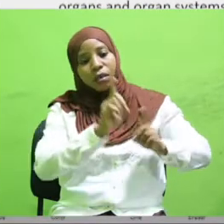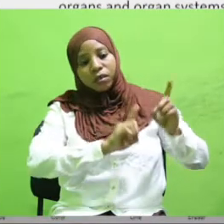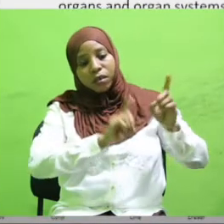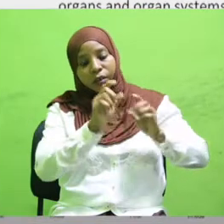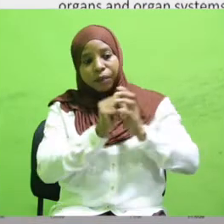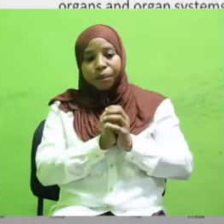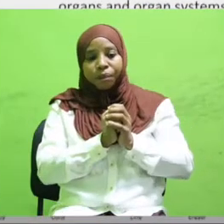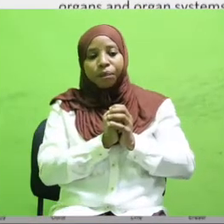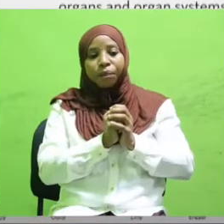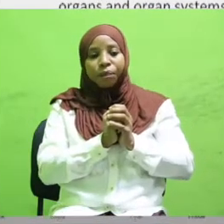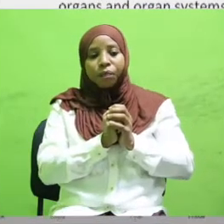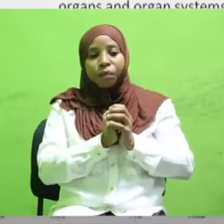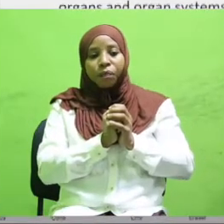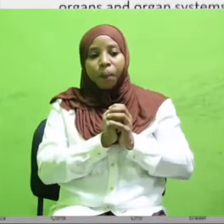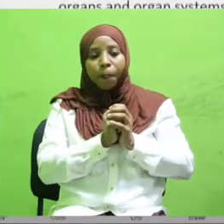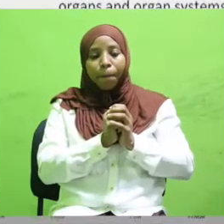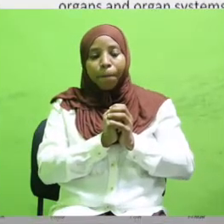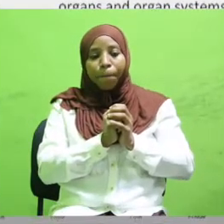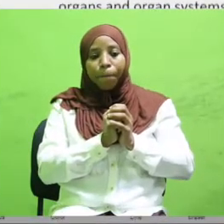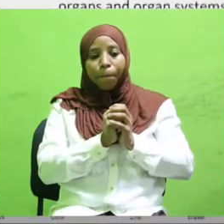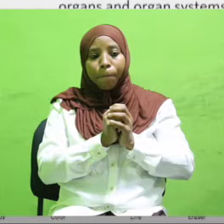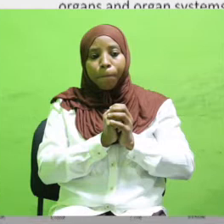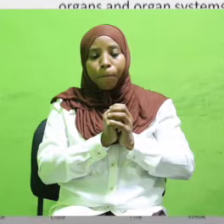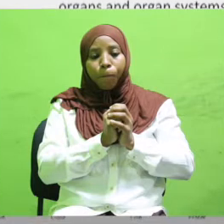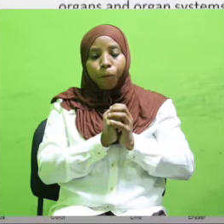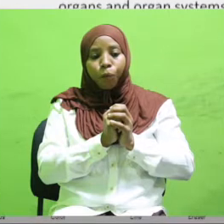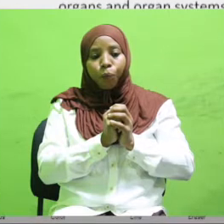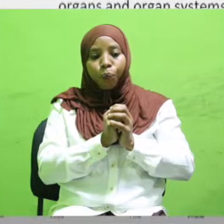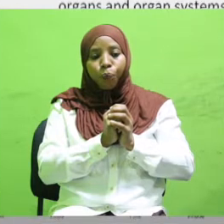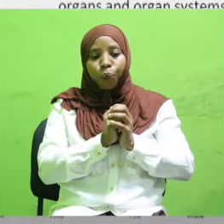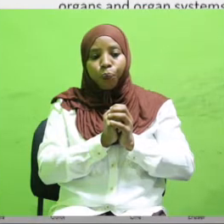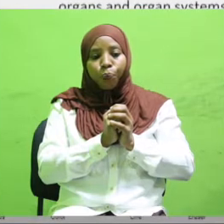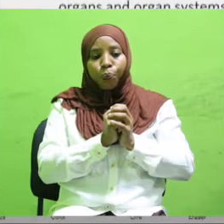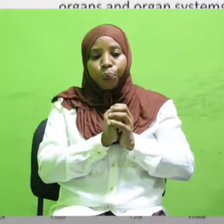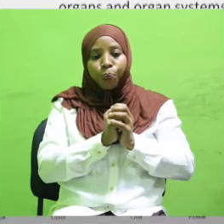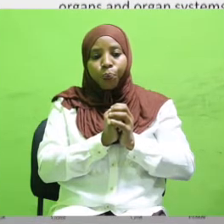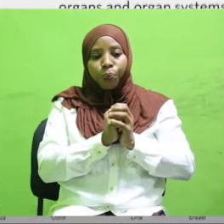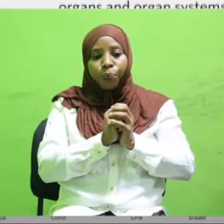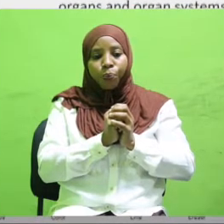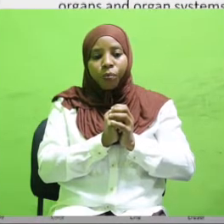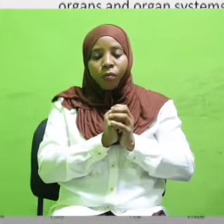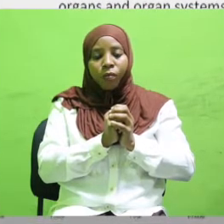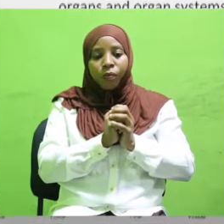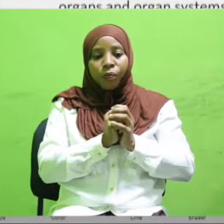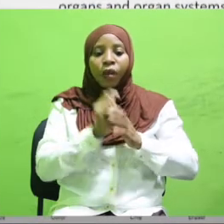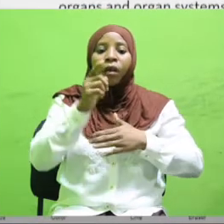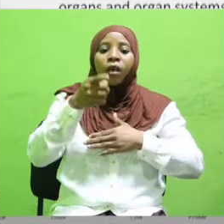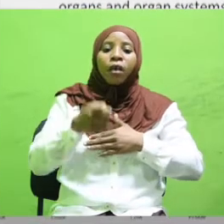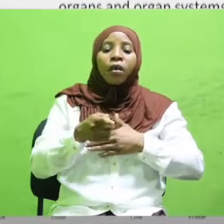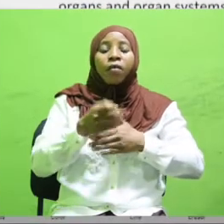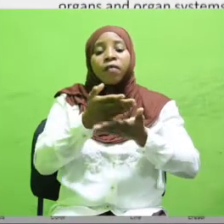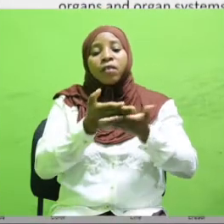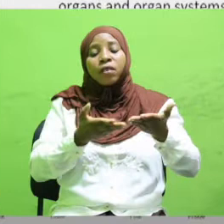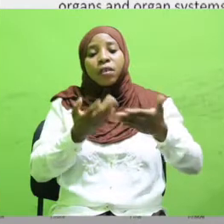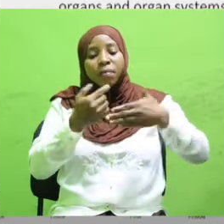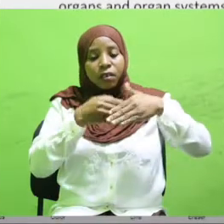A foreword to the viewers. We finished in Form 1, in the Form 1 syllabus at classification,